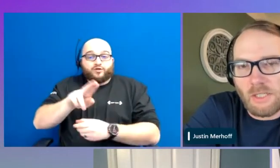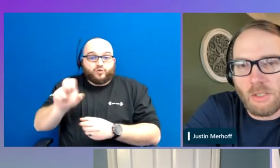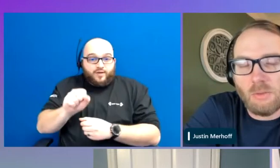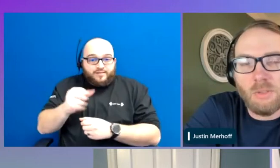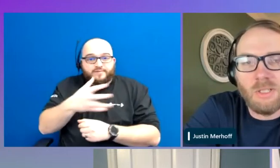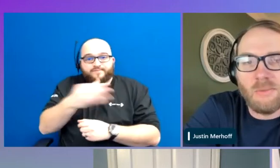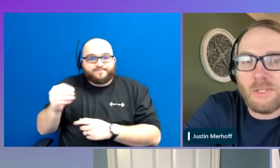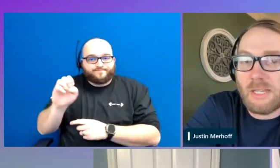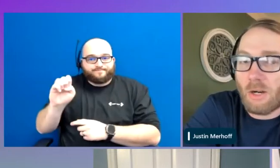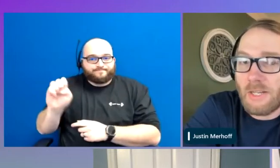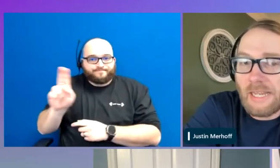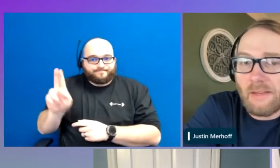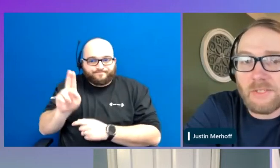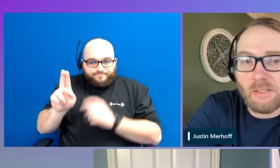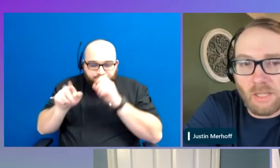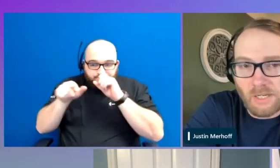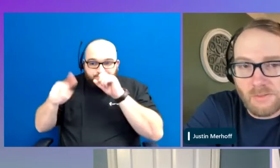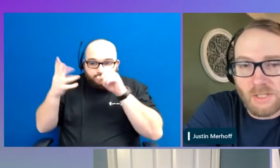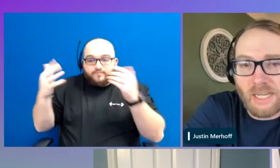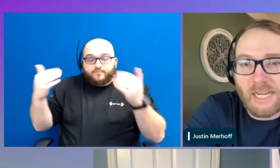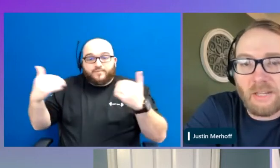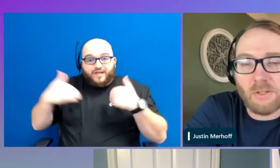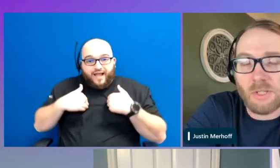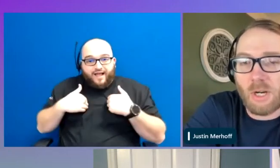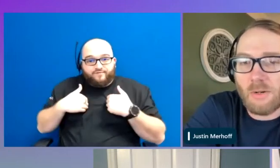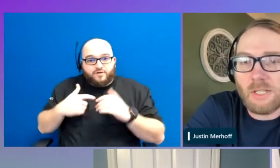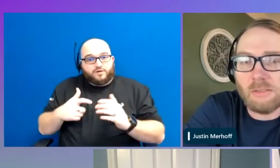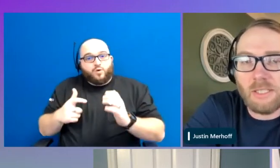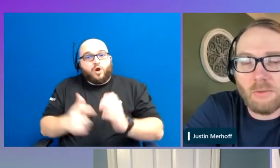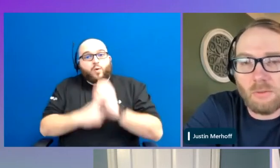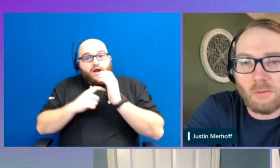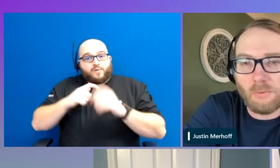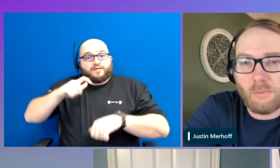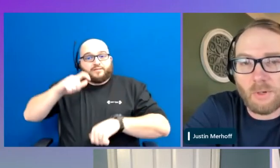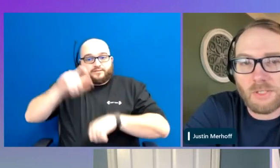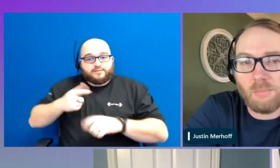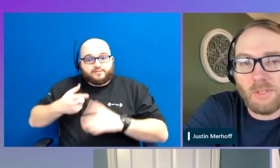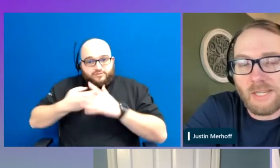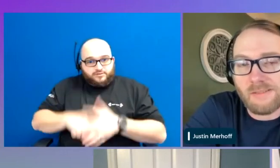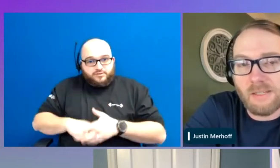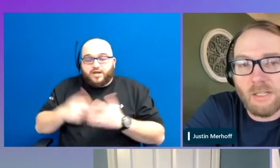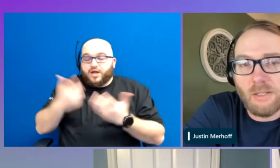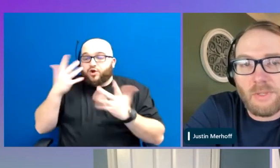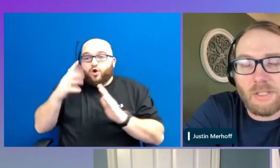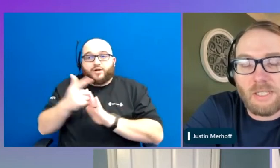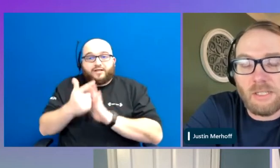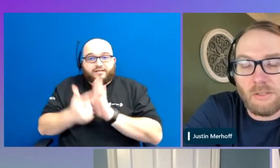the EU, that they already have deadlines and there's already legal frameworks in place that